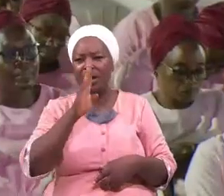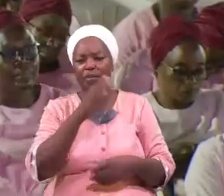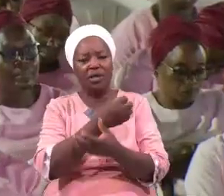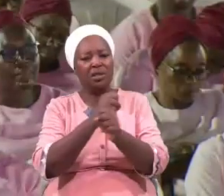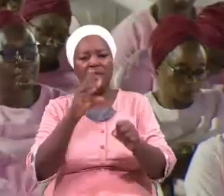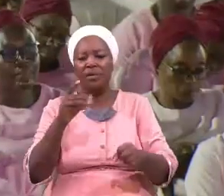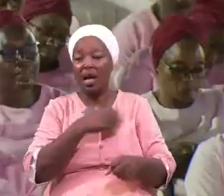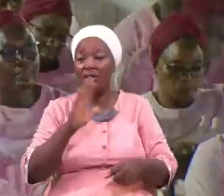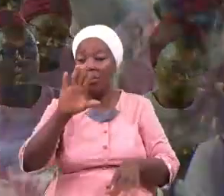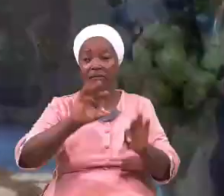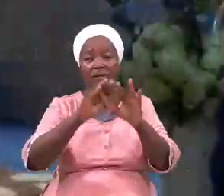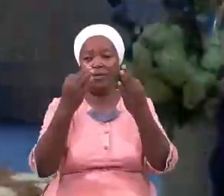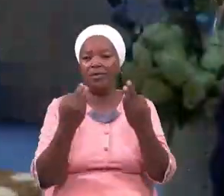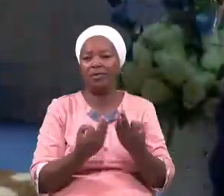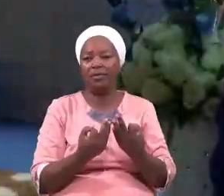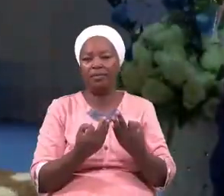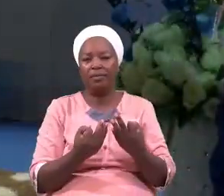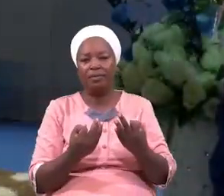and thy house.